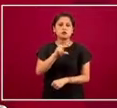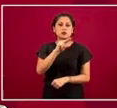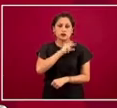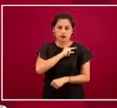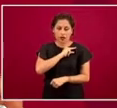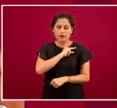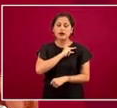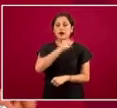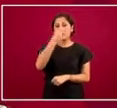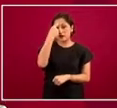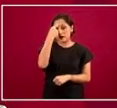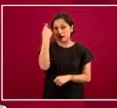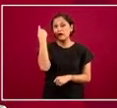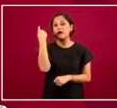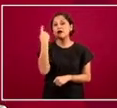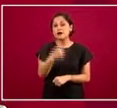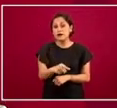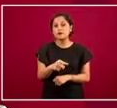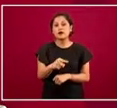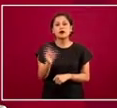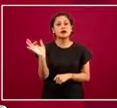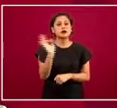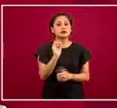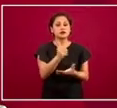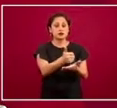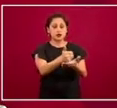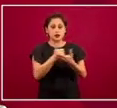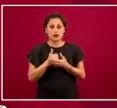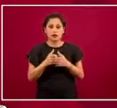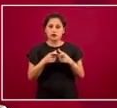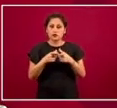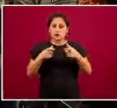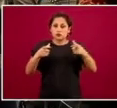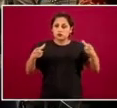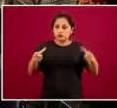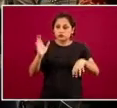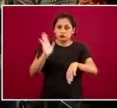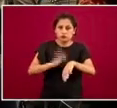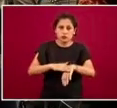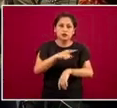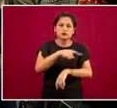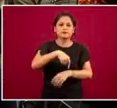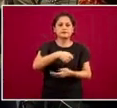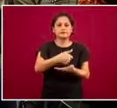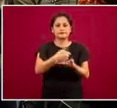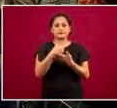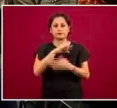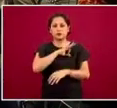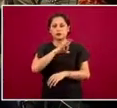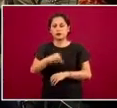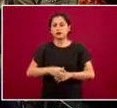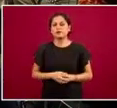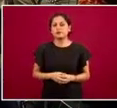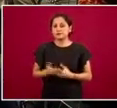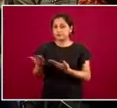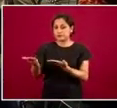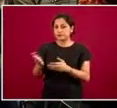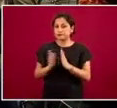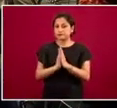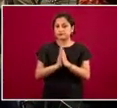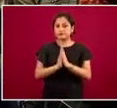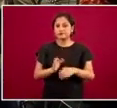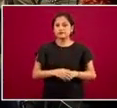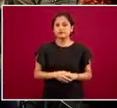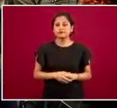this means to the expansion of our treatment capabilities. Doctor,